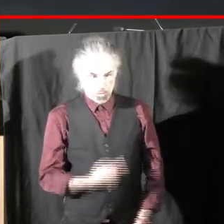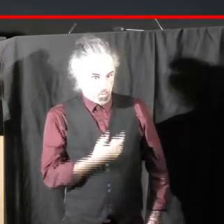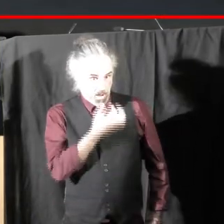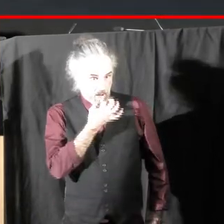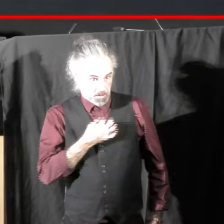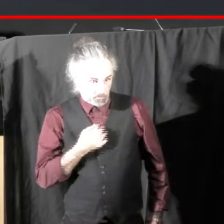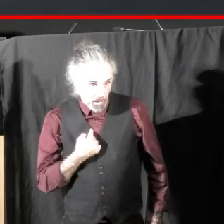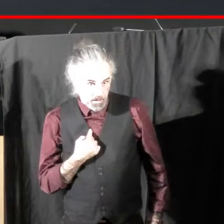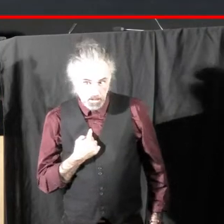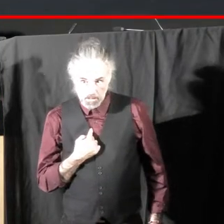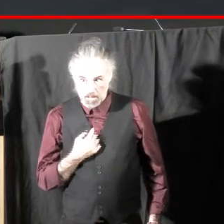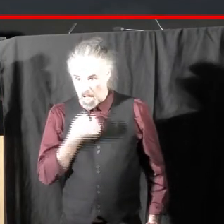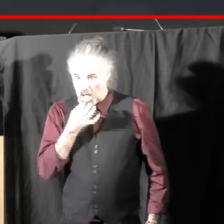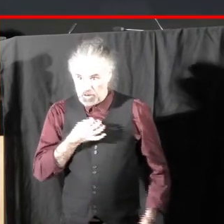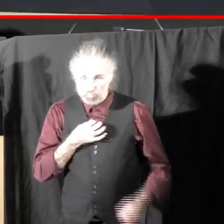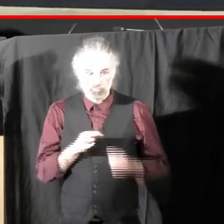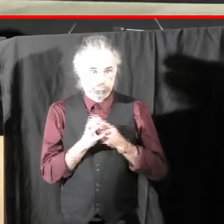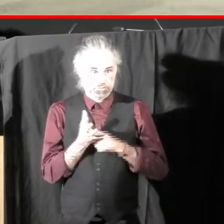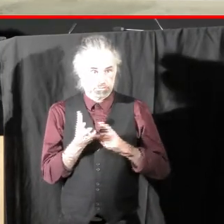asking Bruce. Bruce.